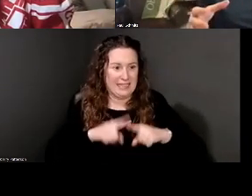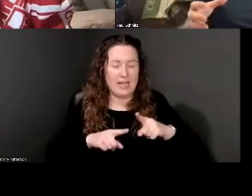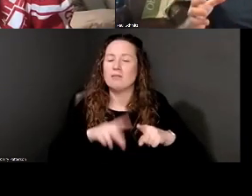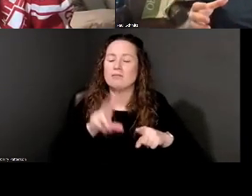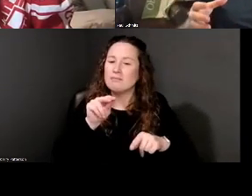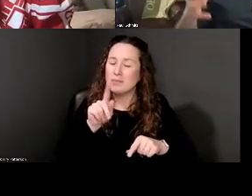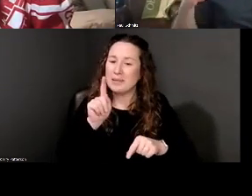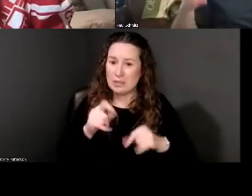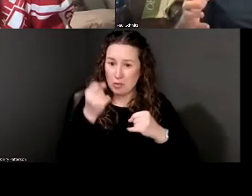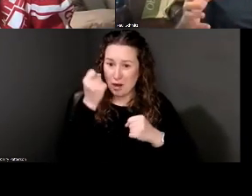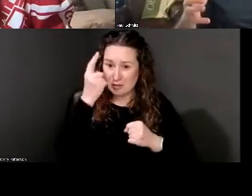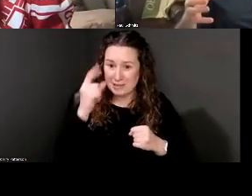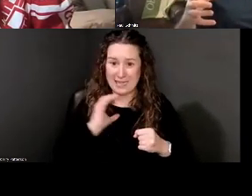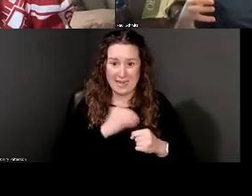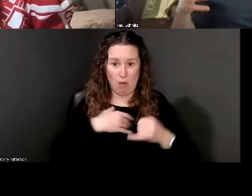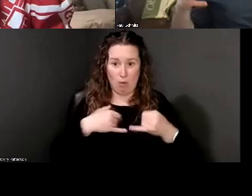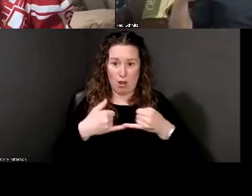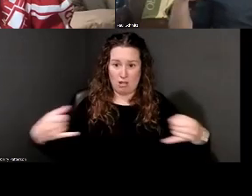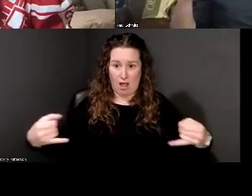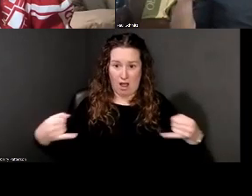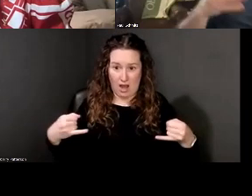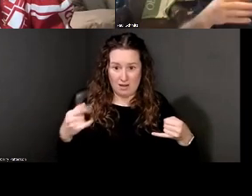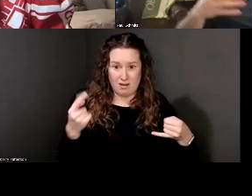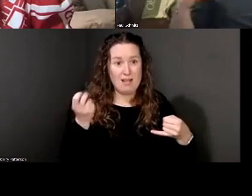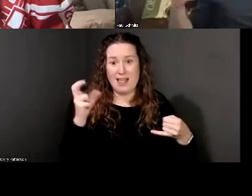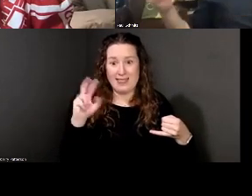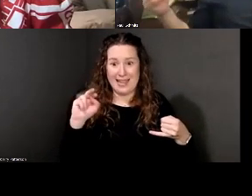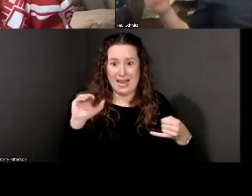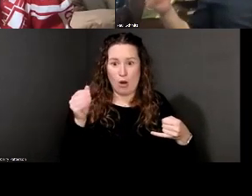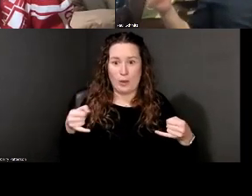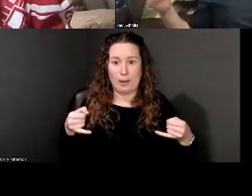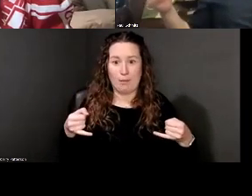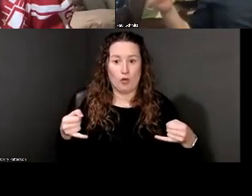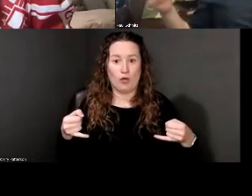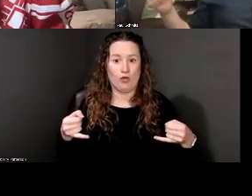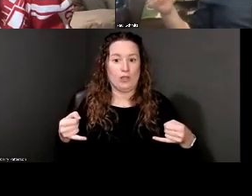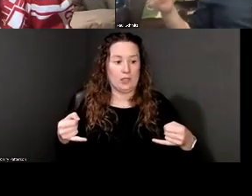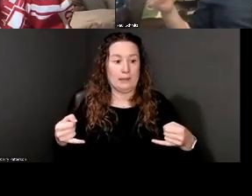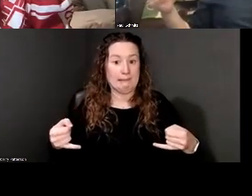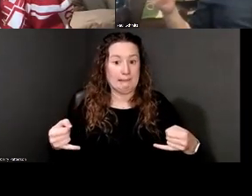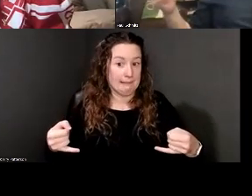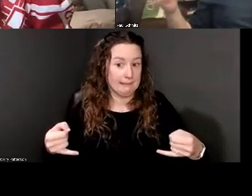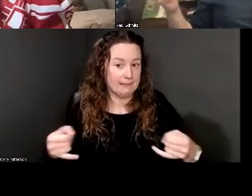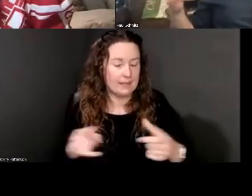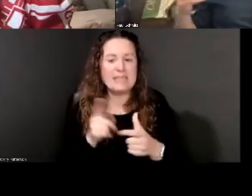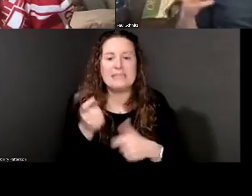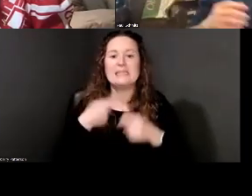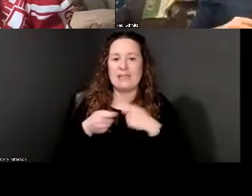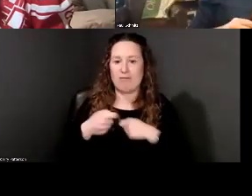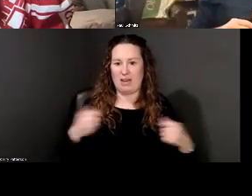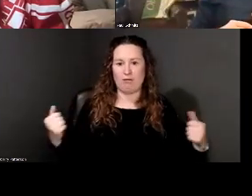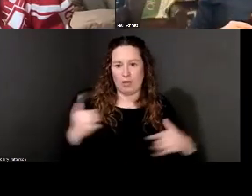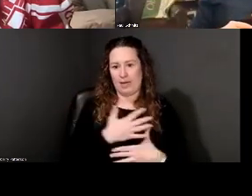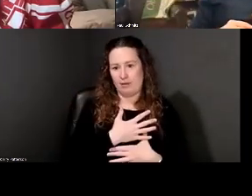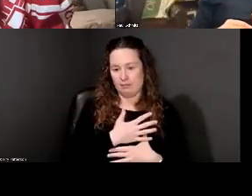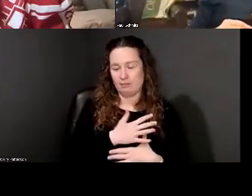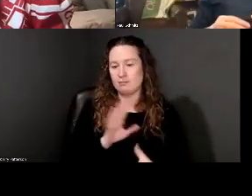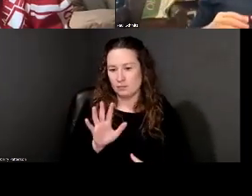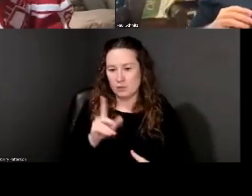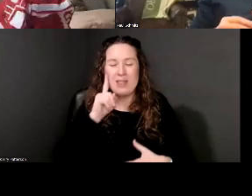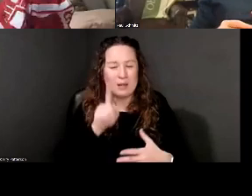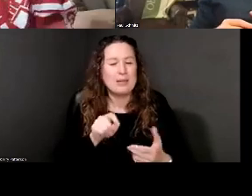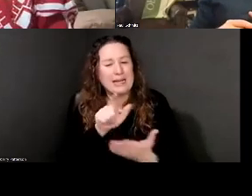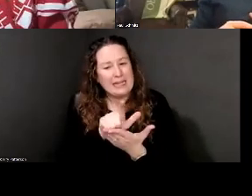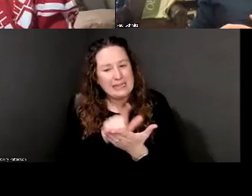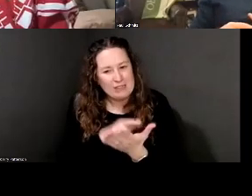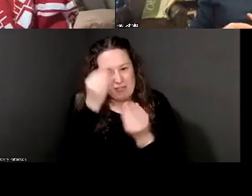how to move the line and work the line instead of being afraid of going anywhere near it. So I think we have to get the legal information.